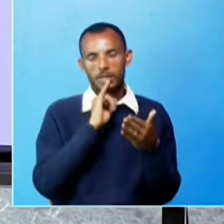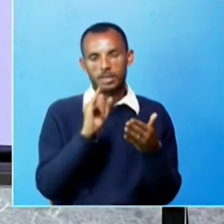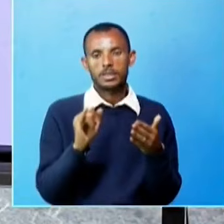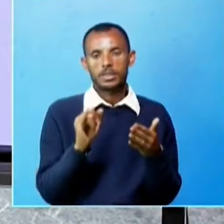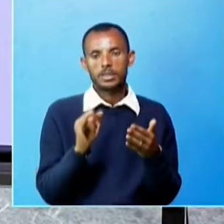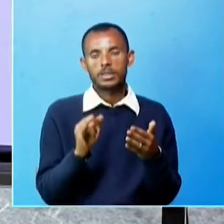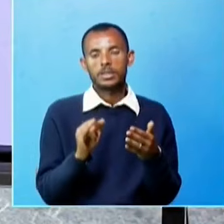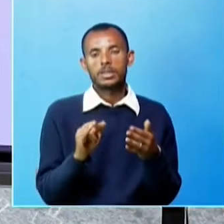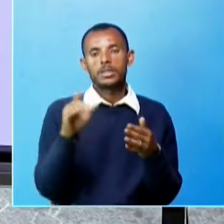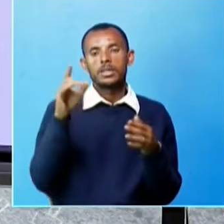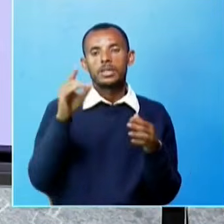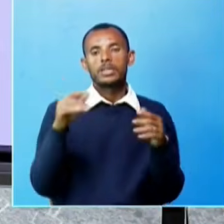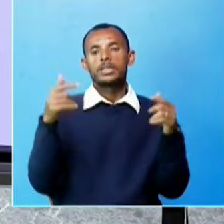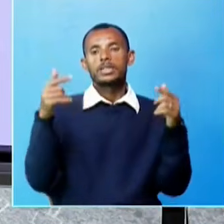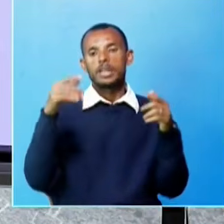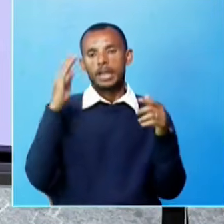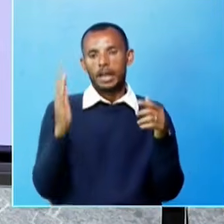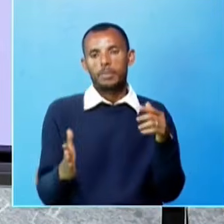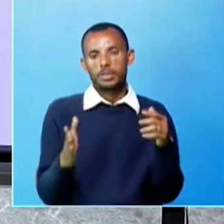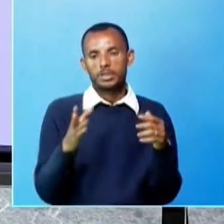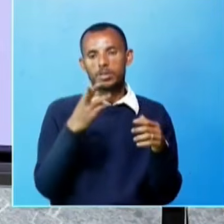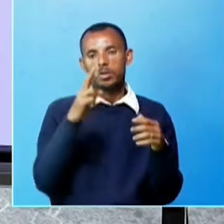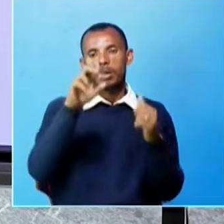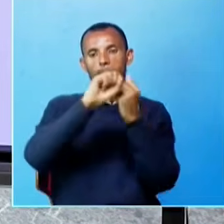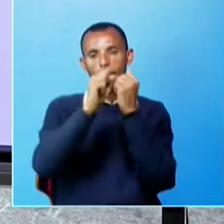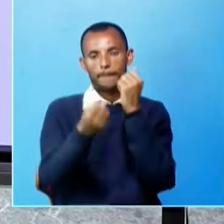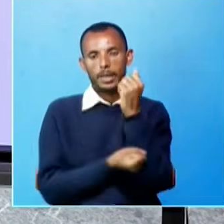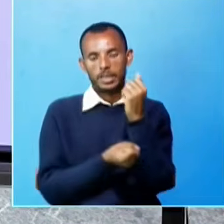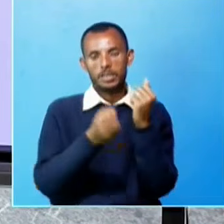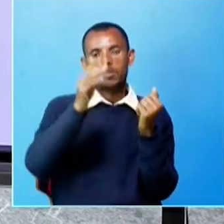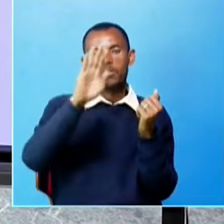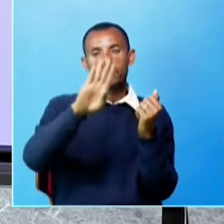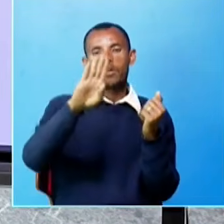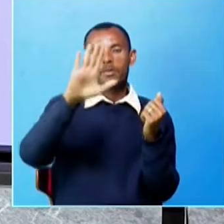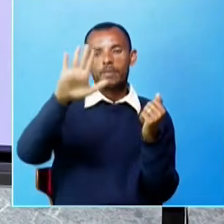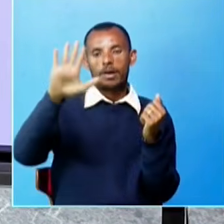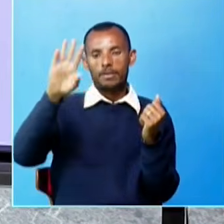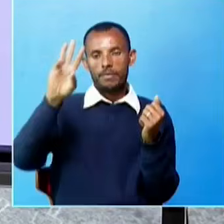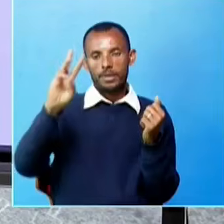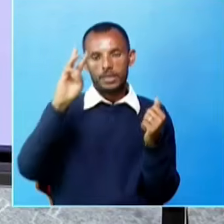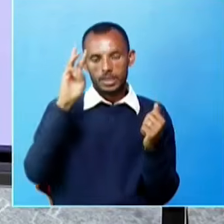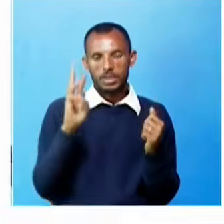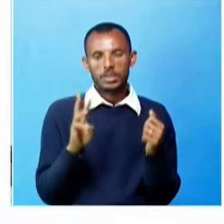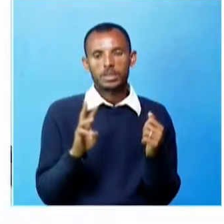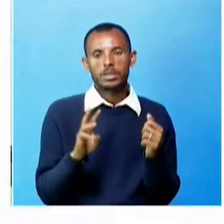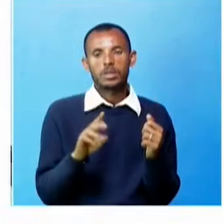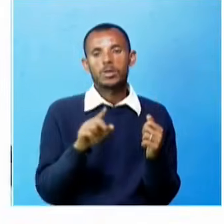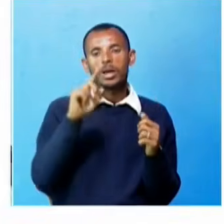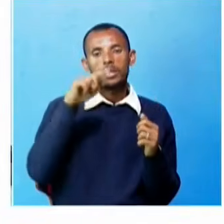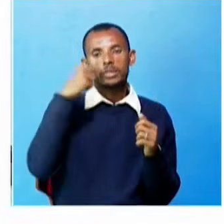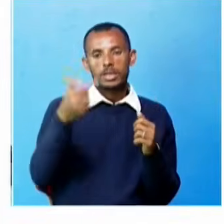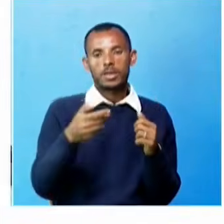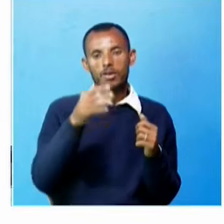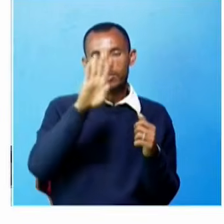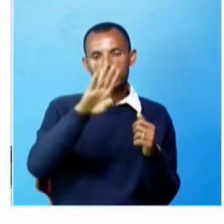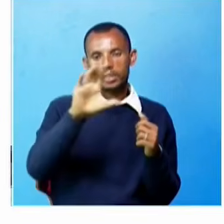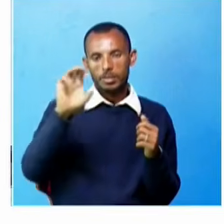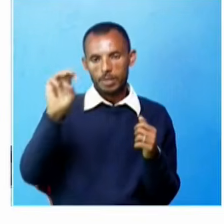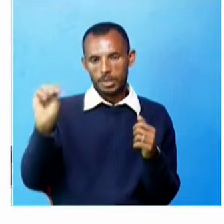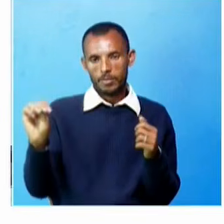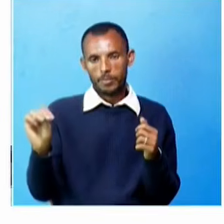the dimensions of the bases are given, 4, 5, 6. Okay, you can say this is 4